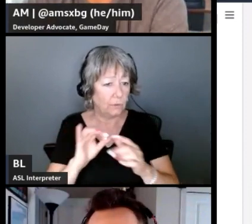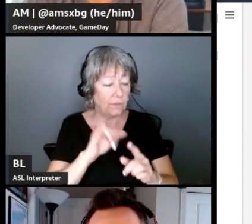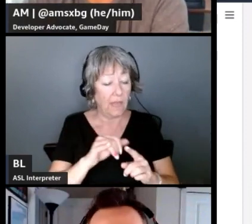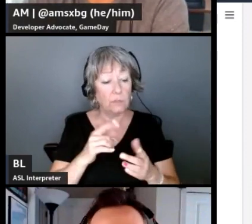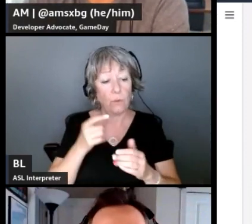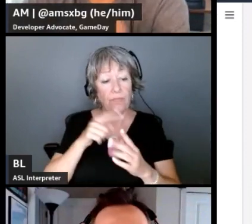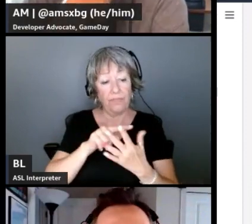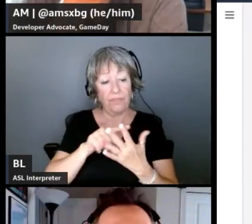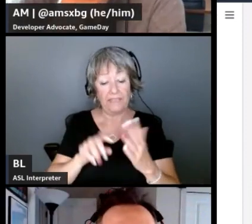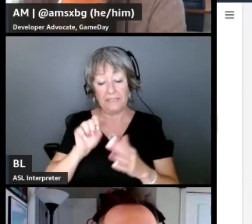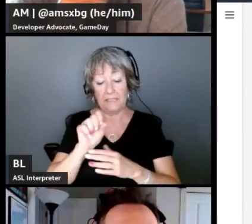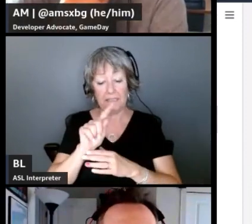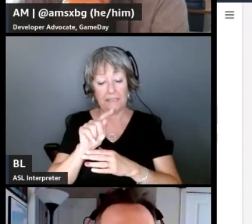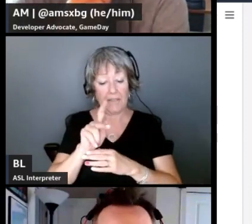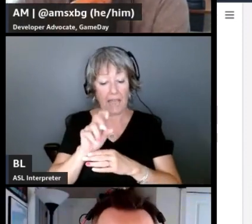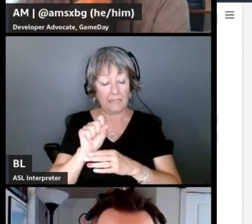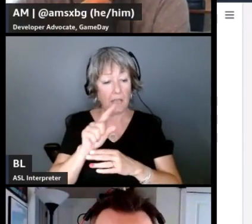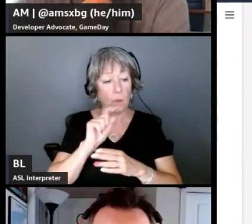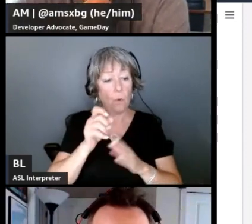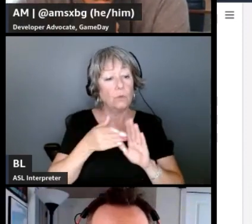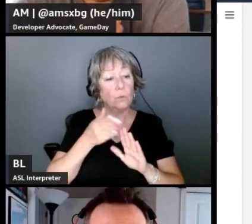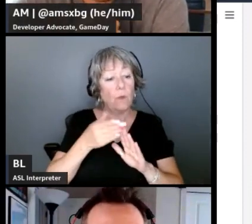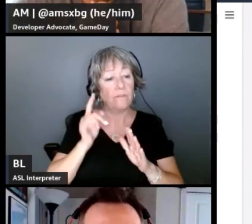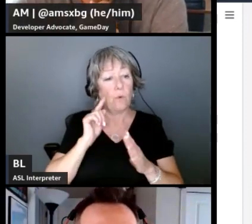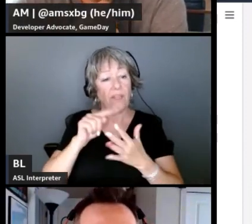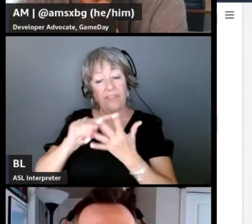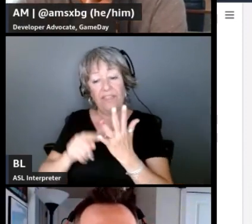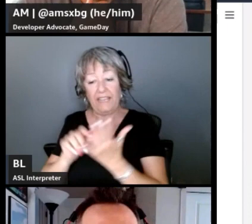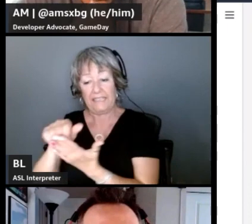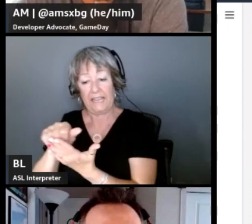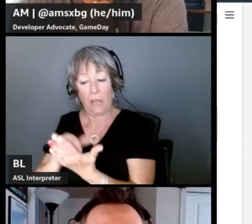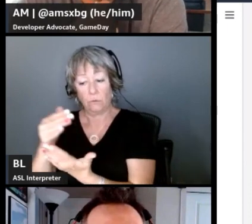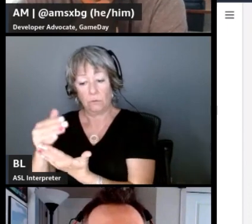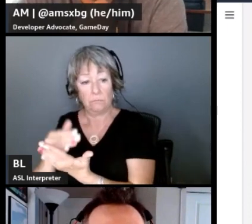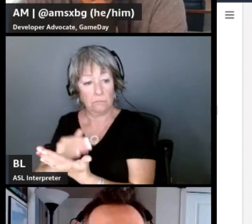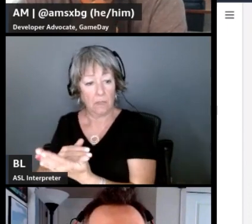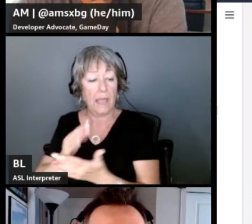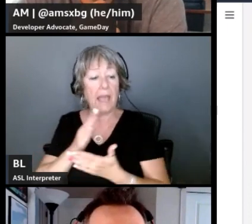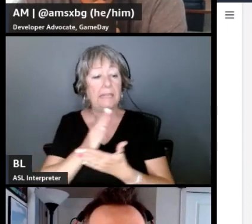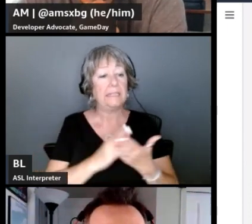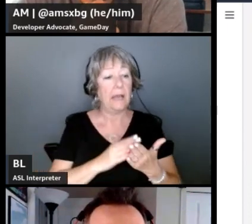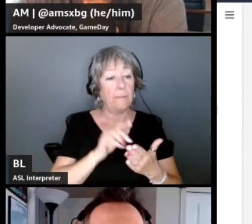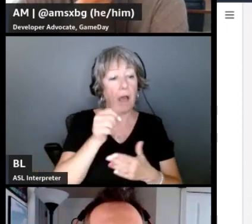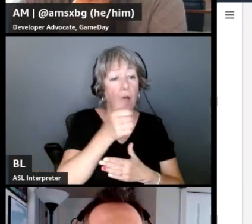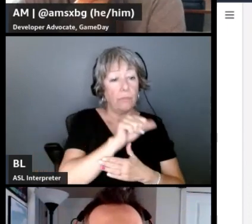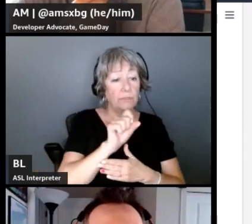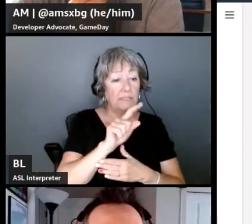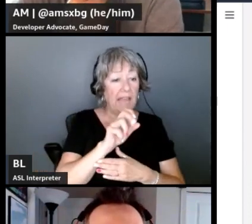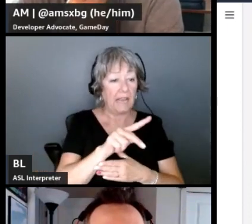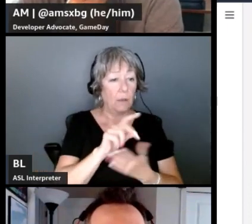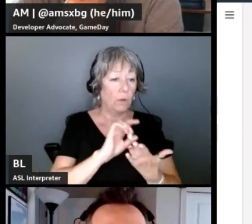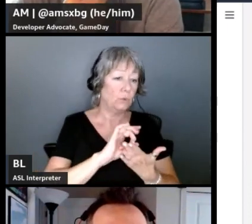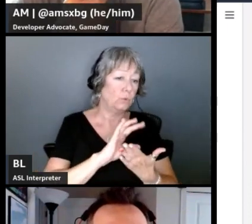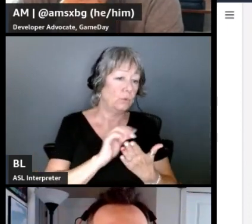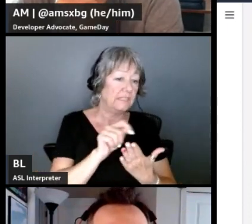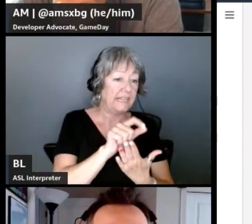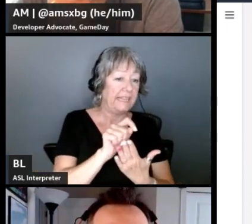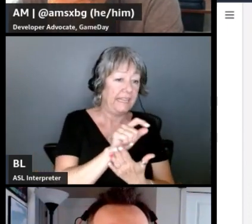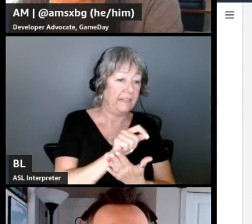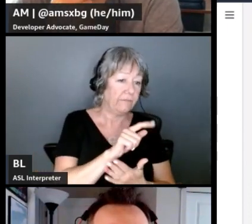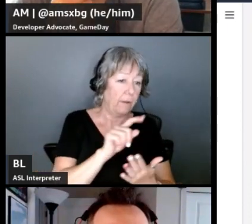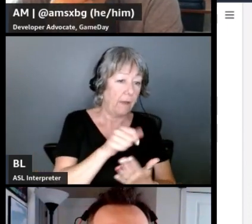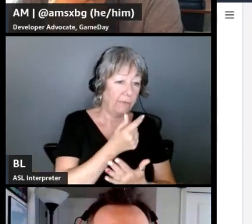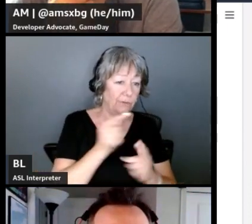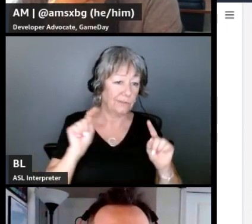in these target accounts, and then I want to run a separate operation where I'm trying to delete certain stack instances from a different OU, right? And there's